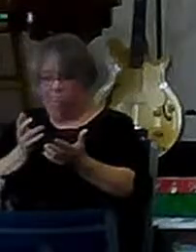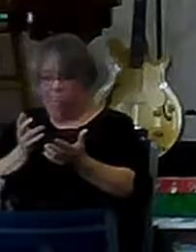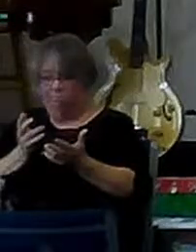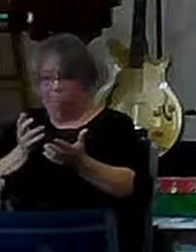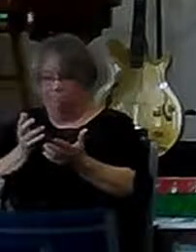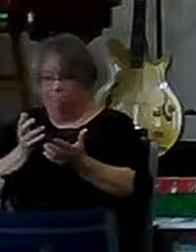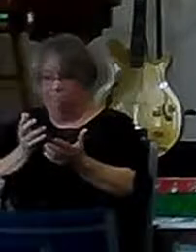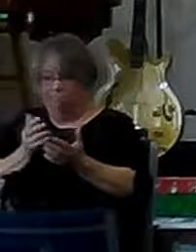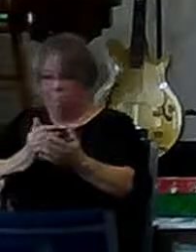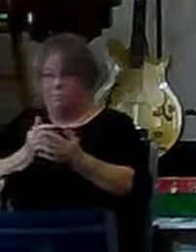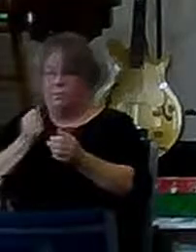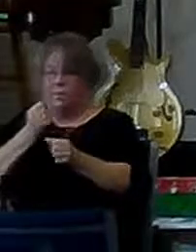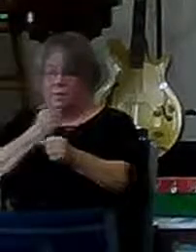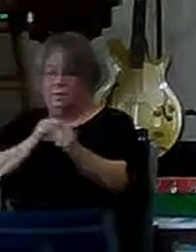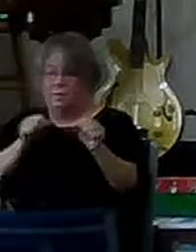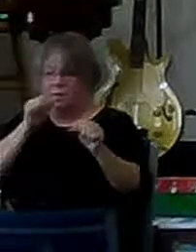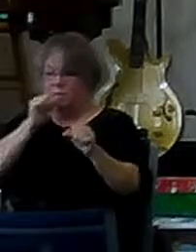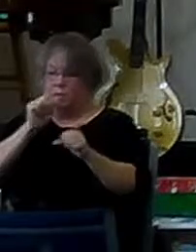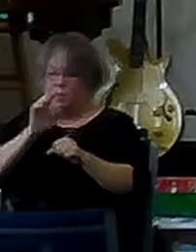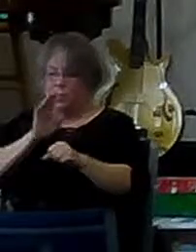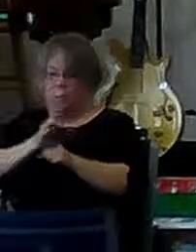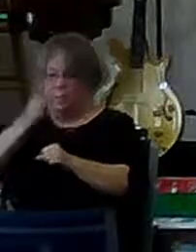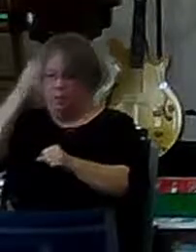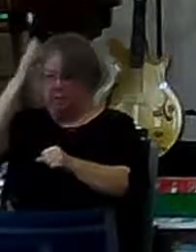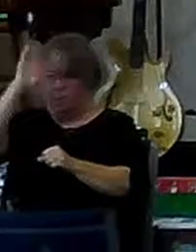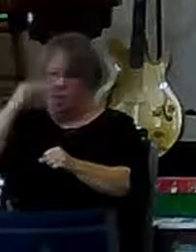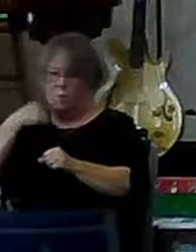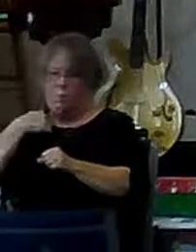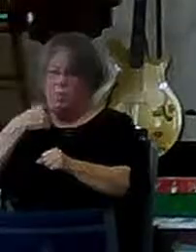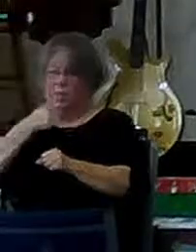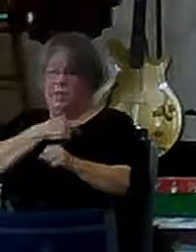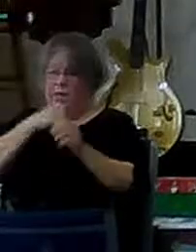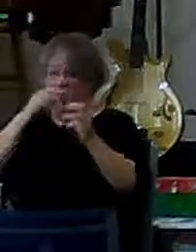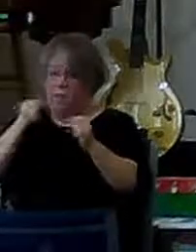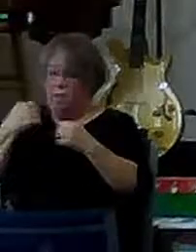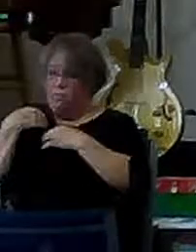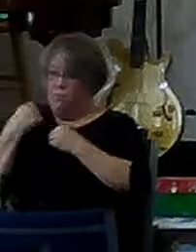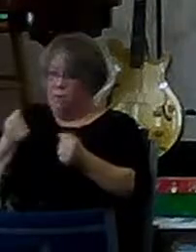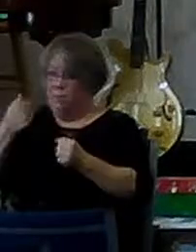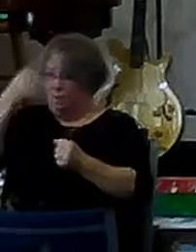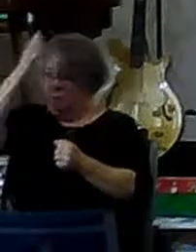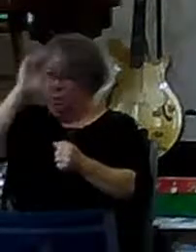do the saving promises of God, or is that something we can really trust in?